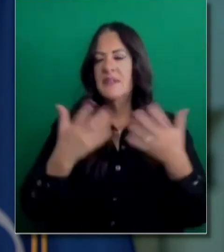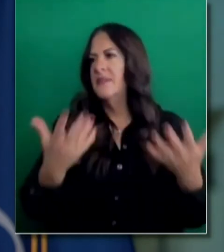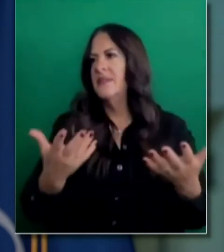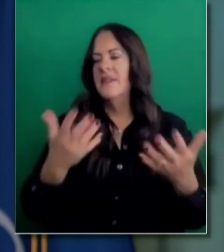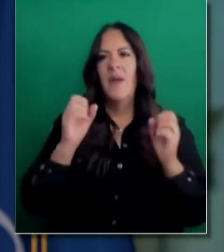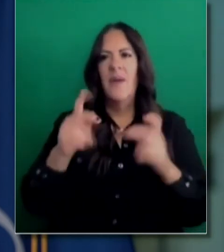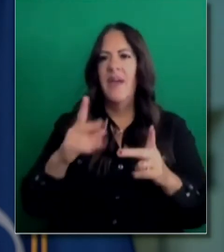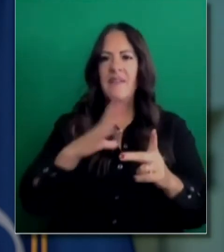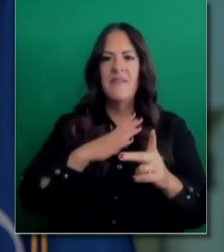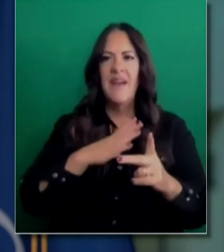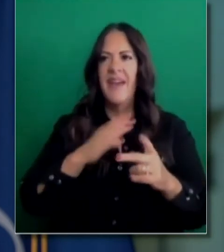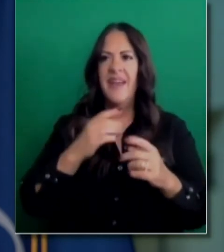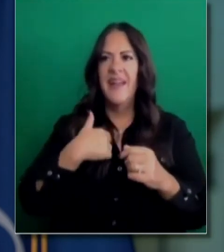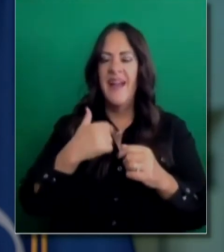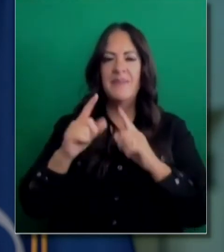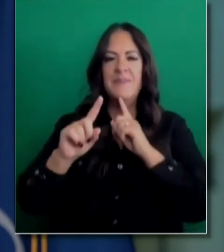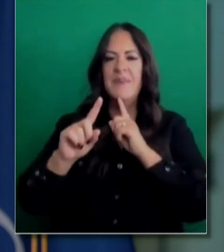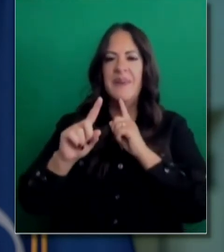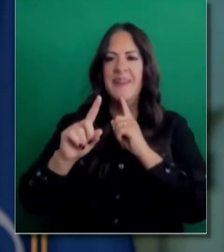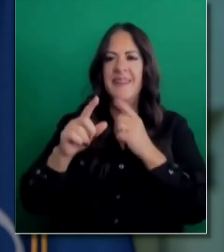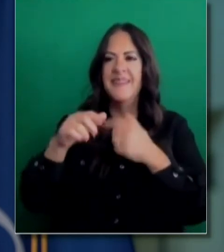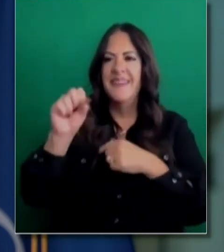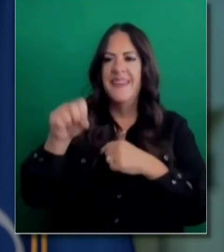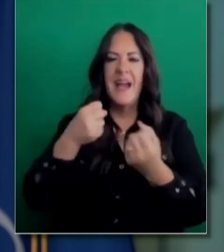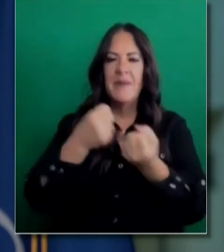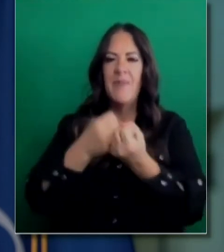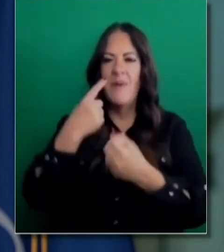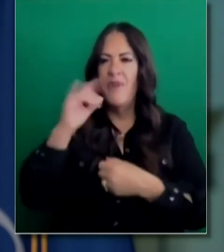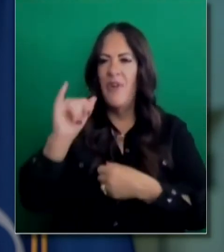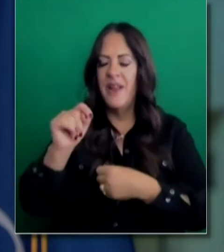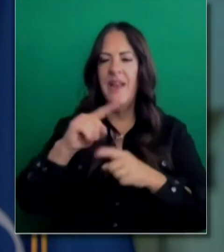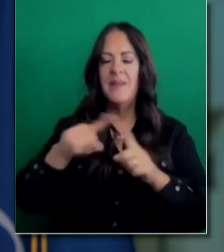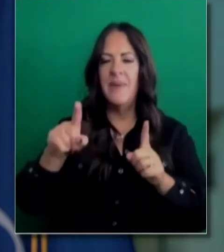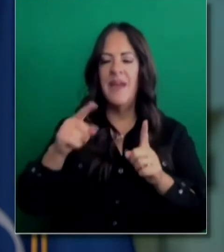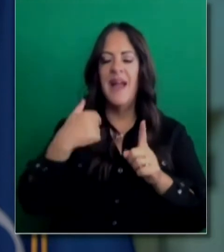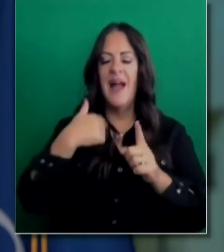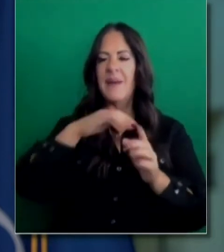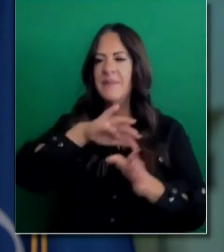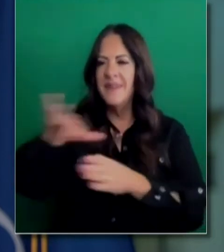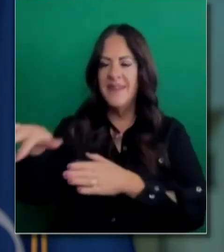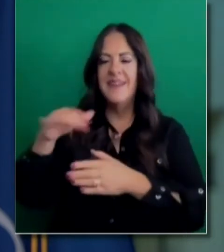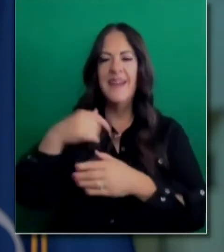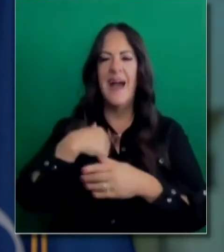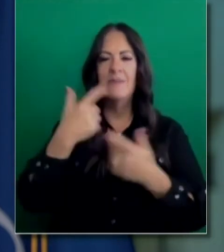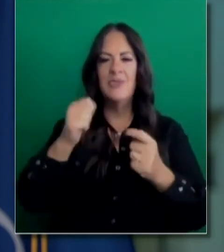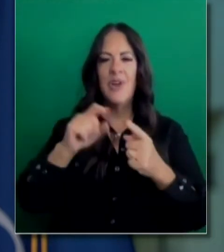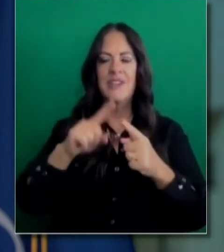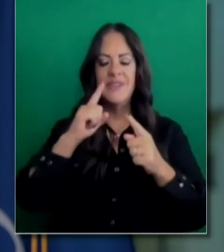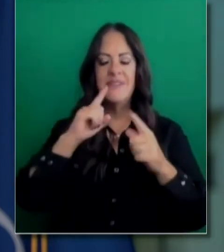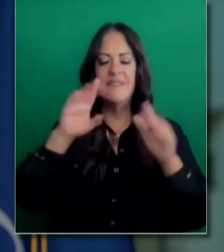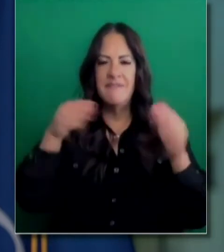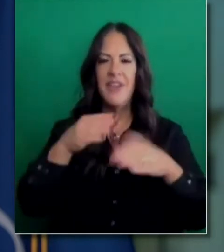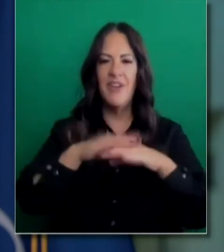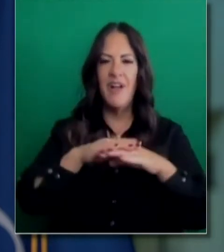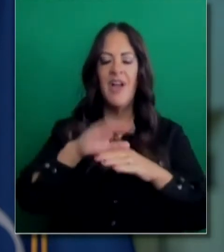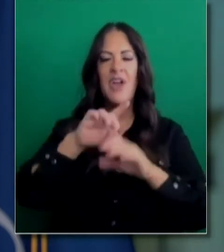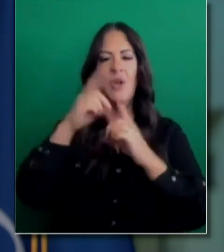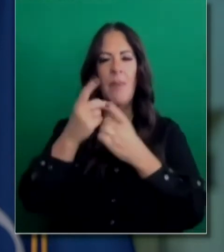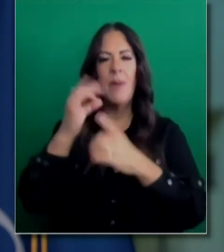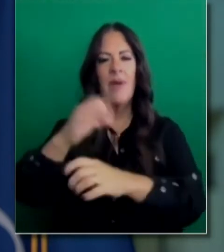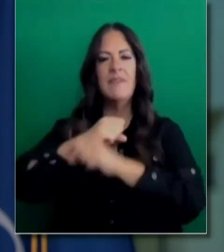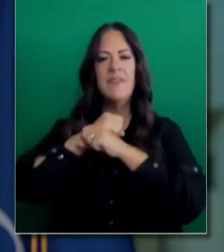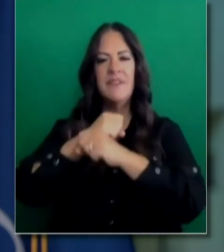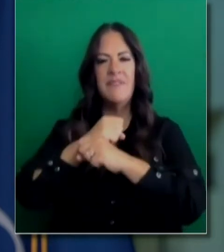trying to get 291 folks from the Department of Defense, trying to get more support from all levels to bring